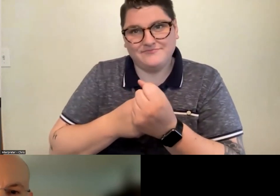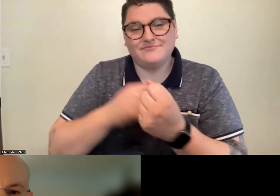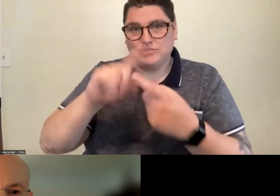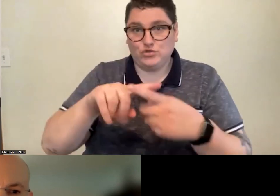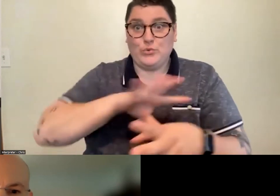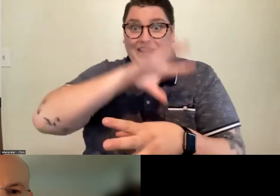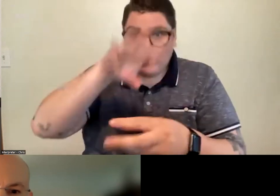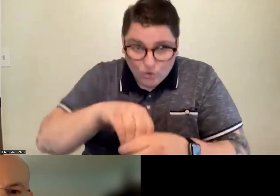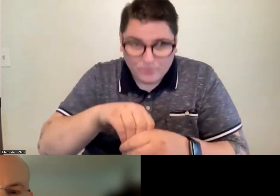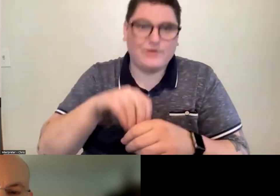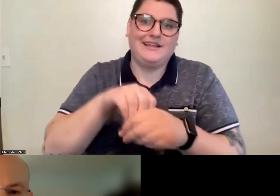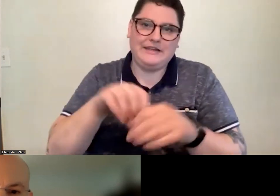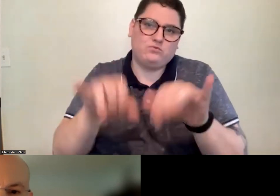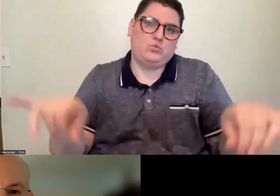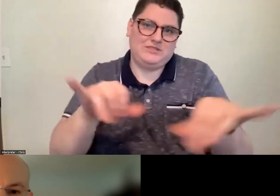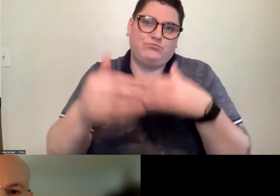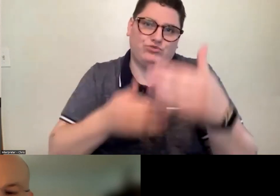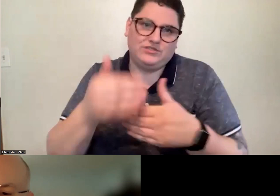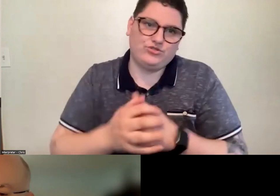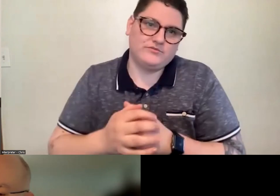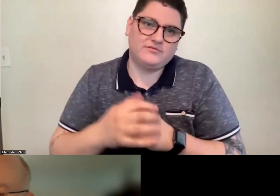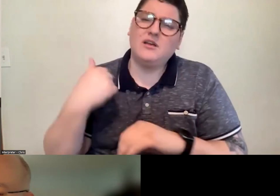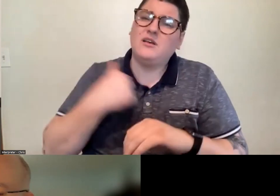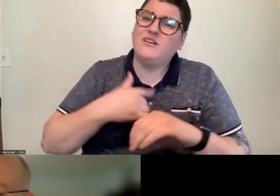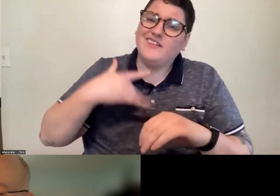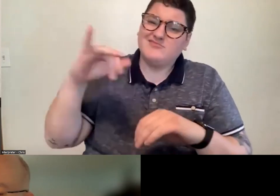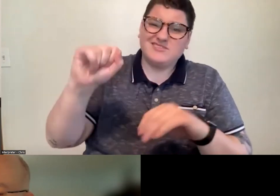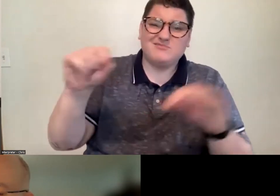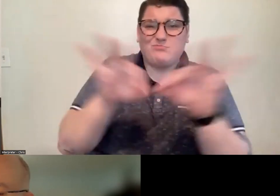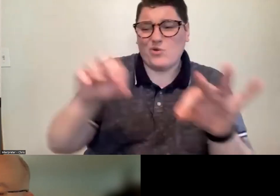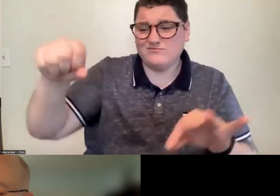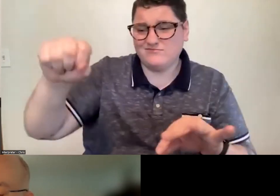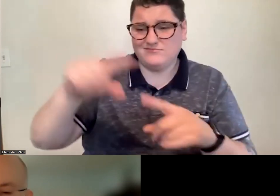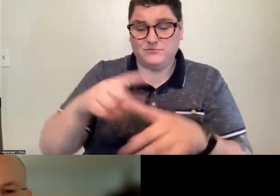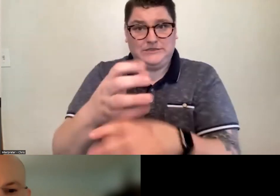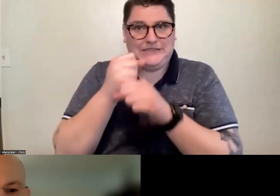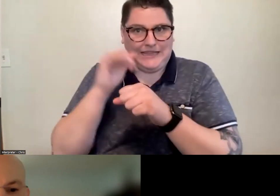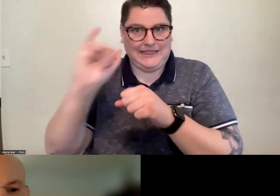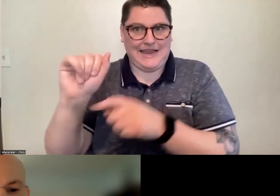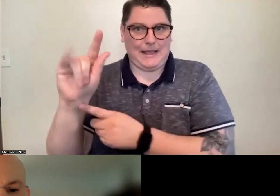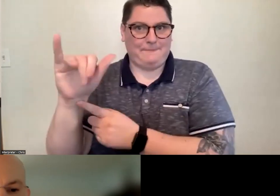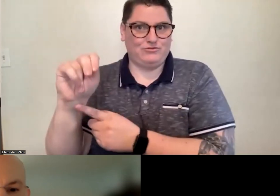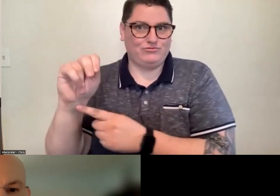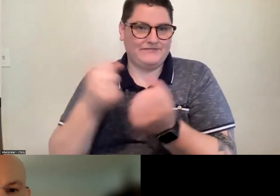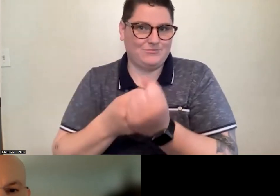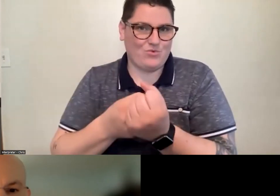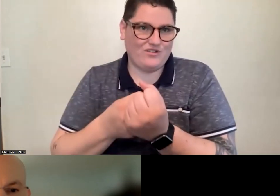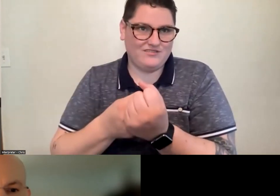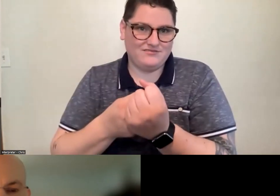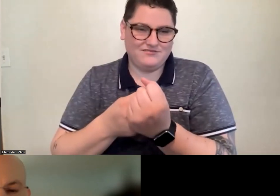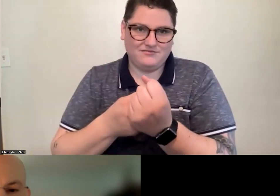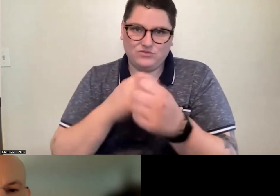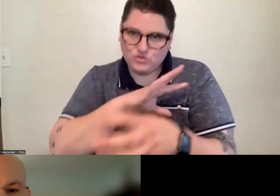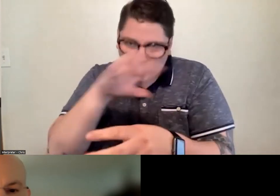into routine procedures. We do think it's important to get that administrative support, to incorporate